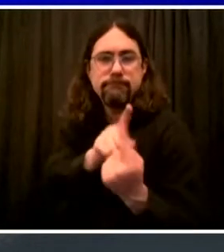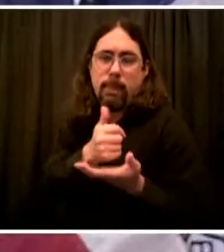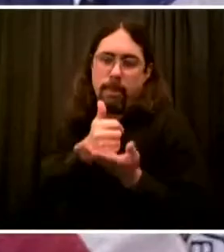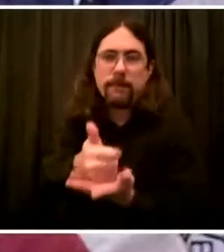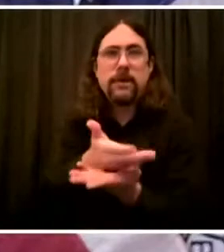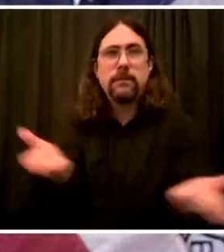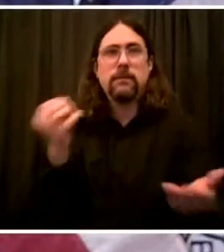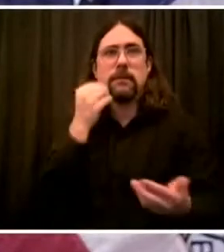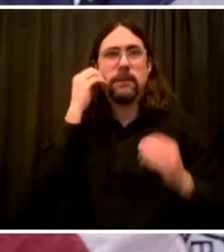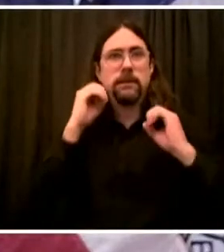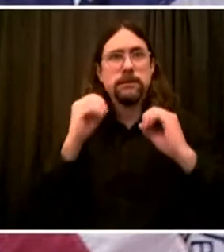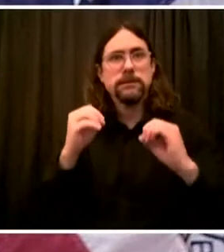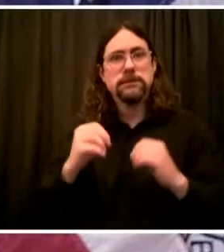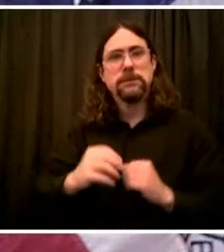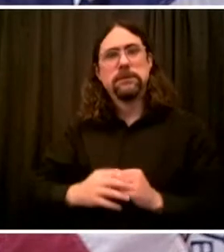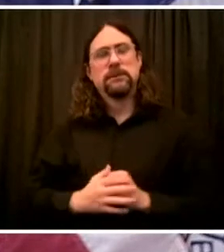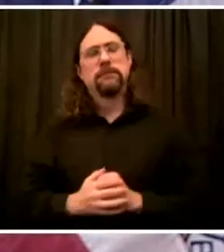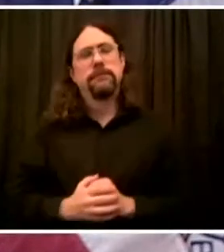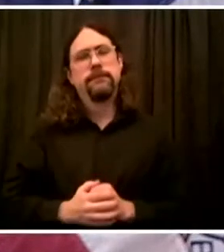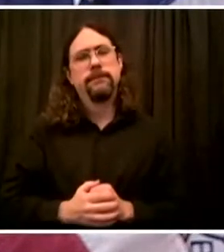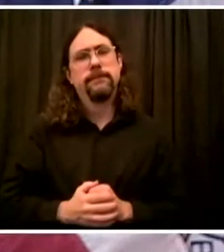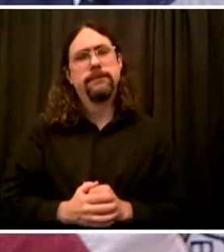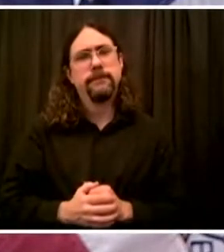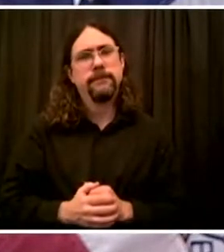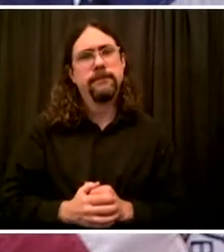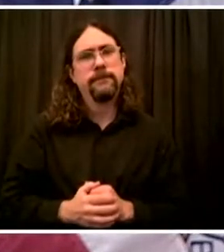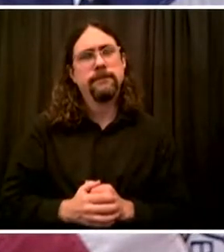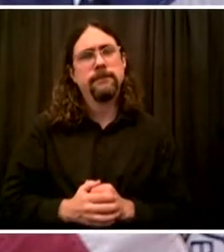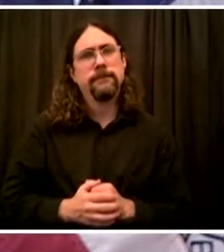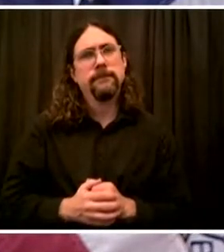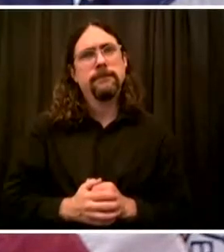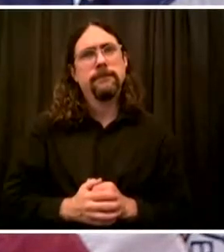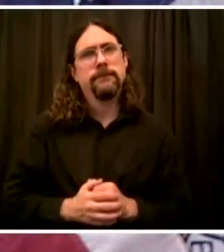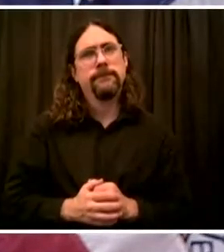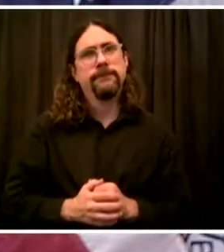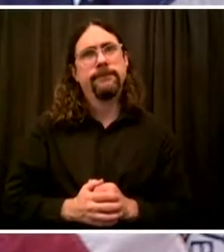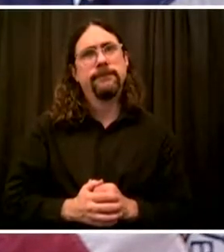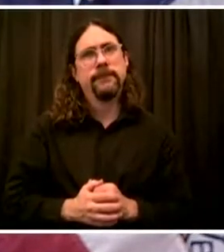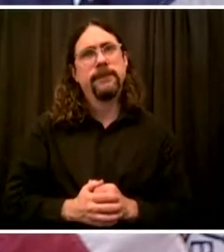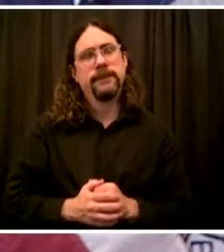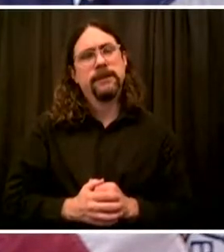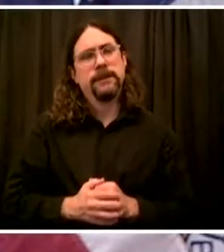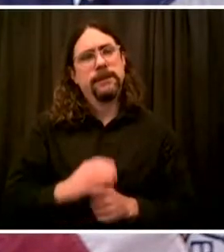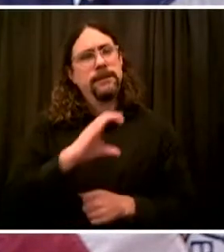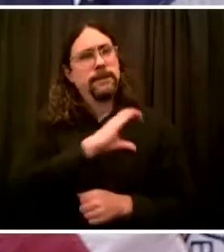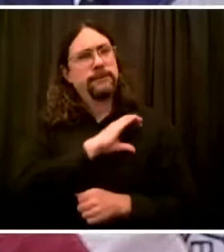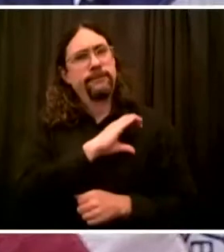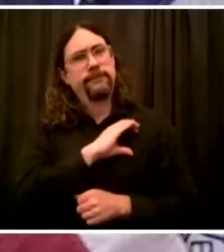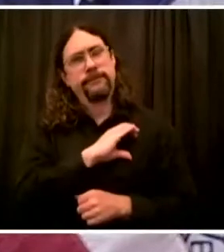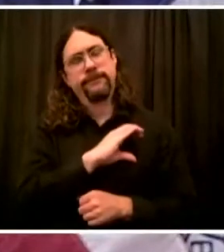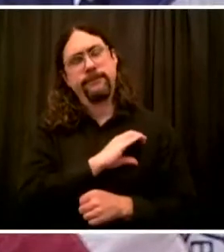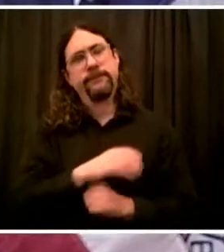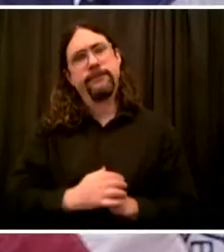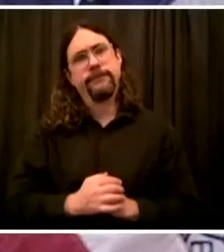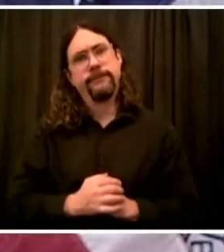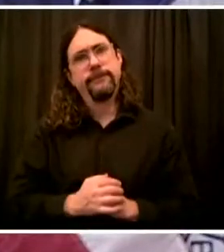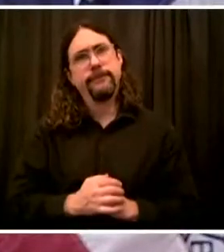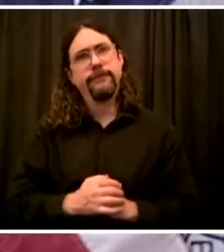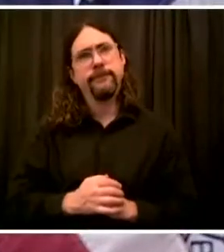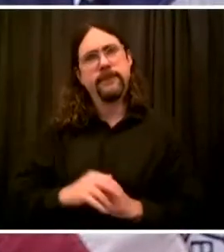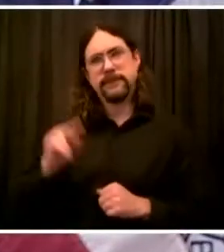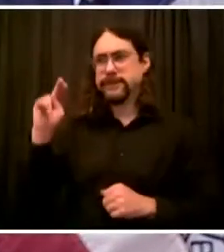These last weeks have been a profound challenge as we are trying to make sense, all of us in this city, of a new